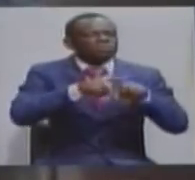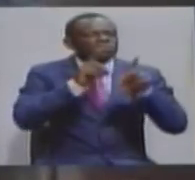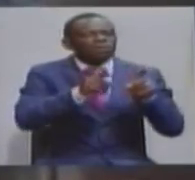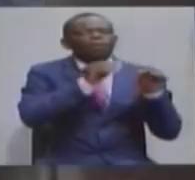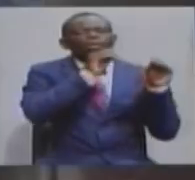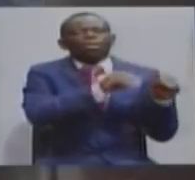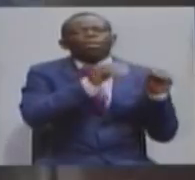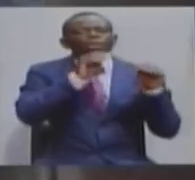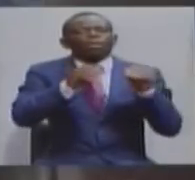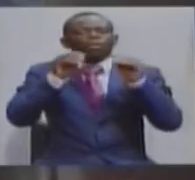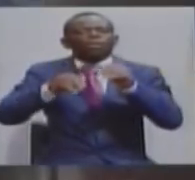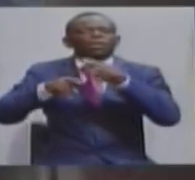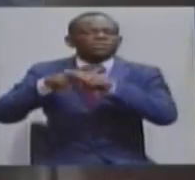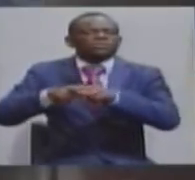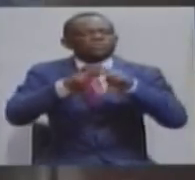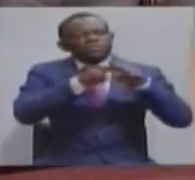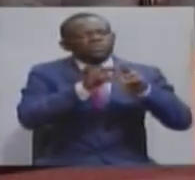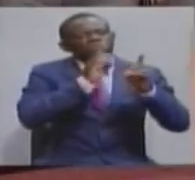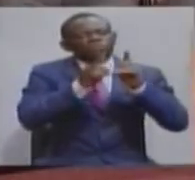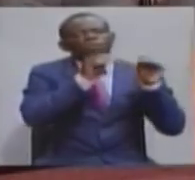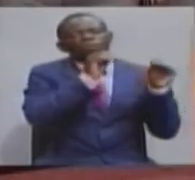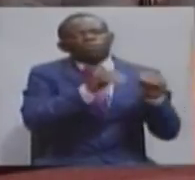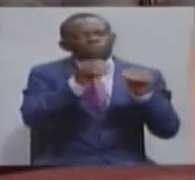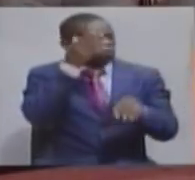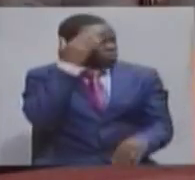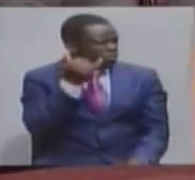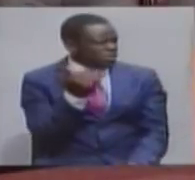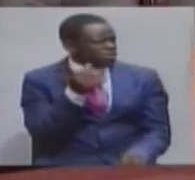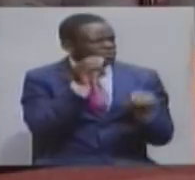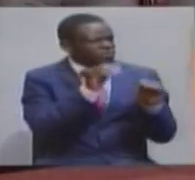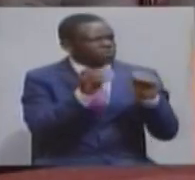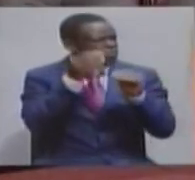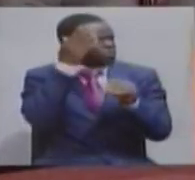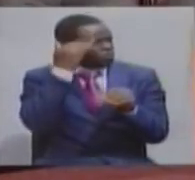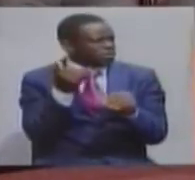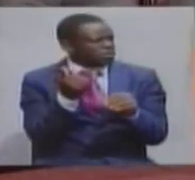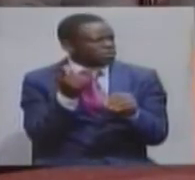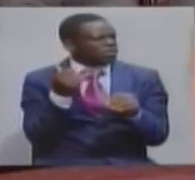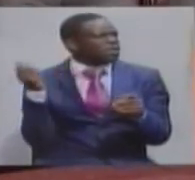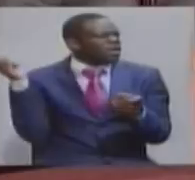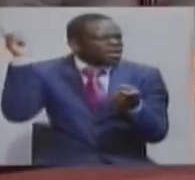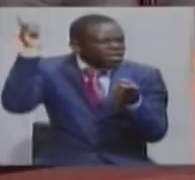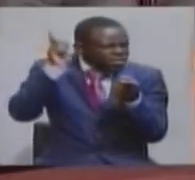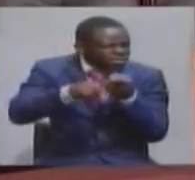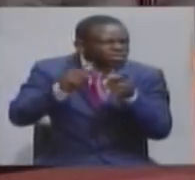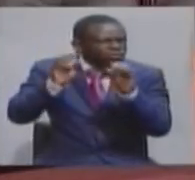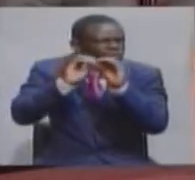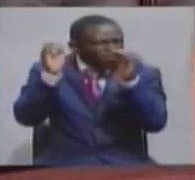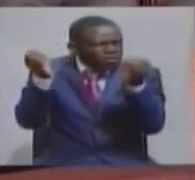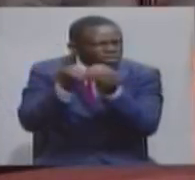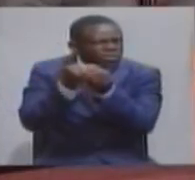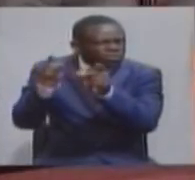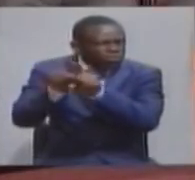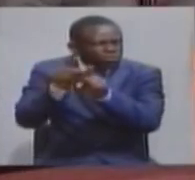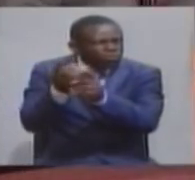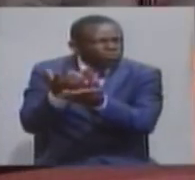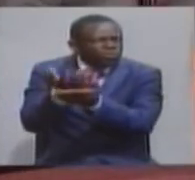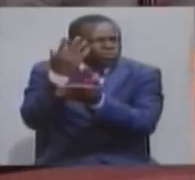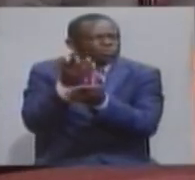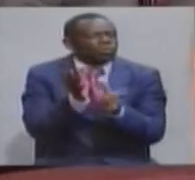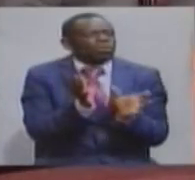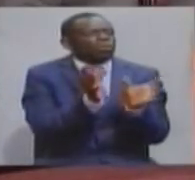but you're ready to talk. Fortunately, it had to take Commonwealth to initiate the